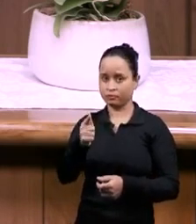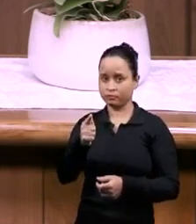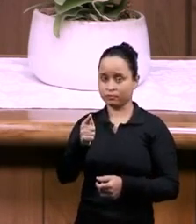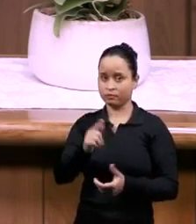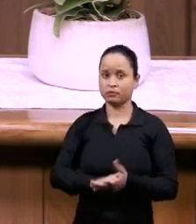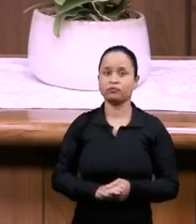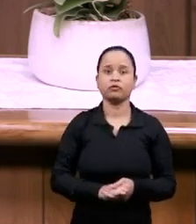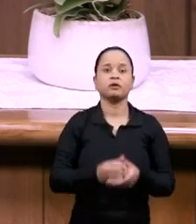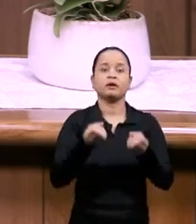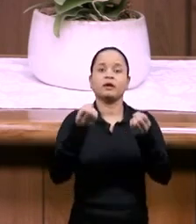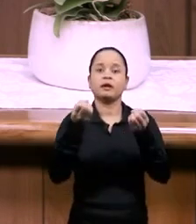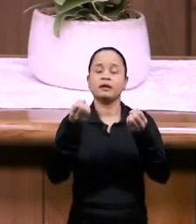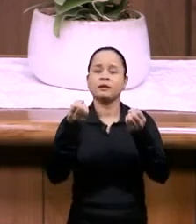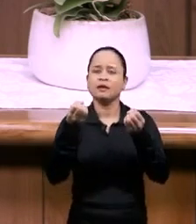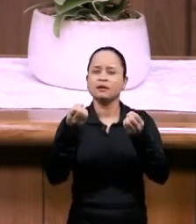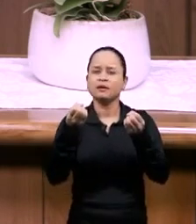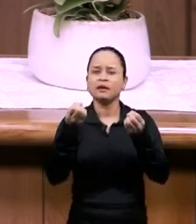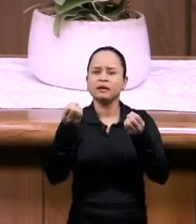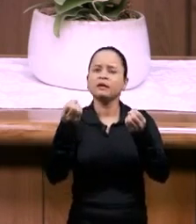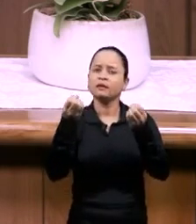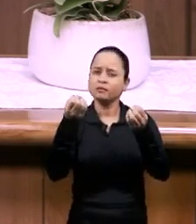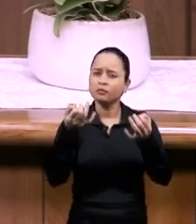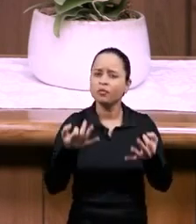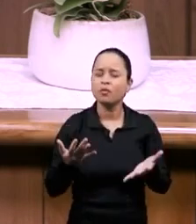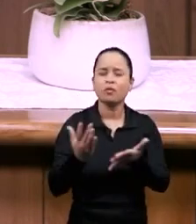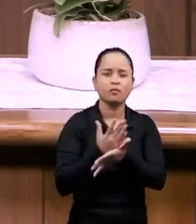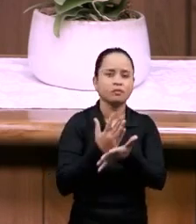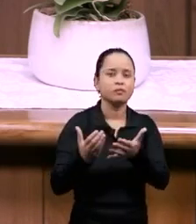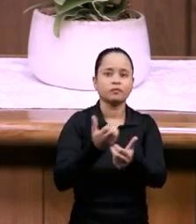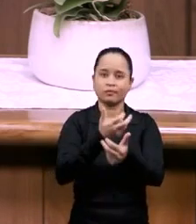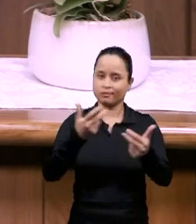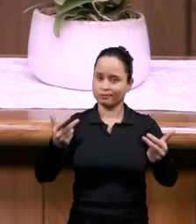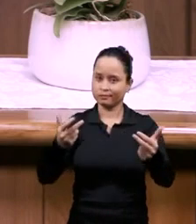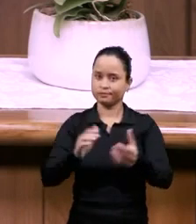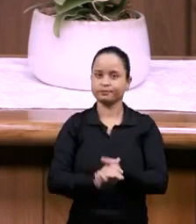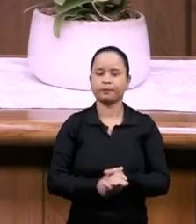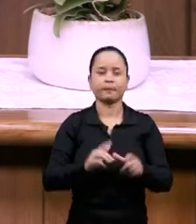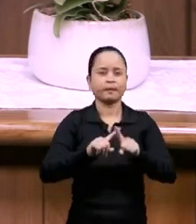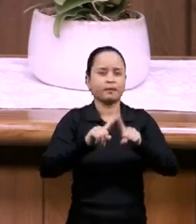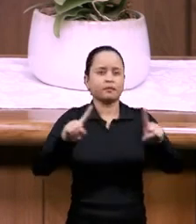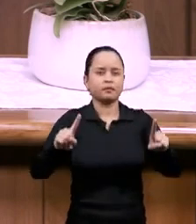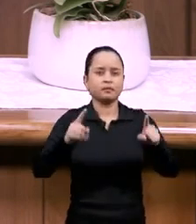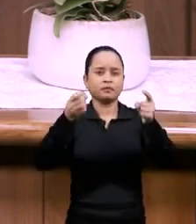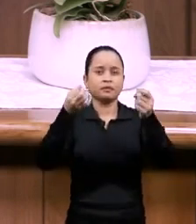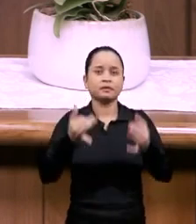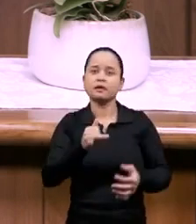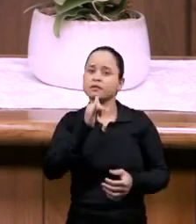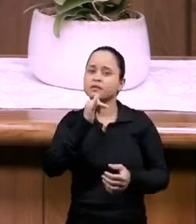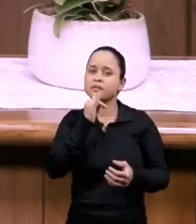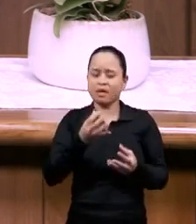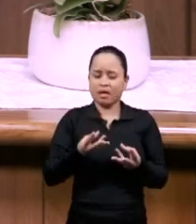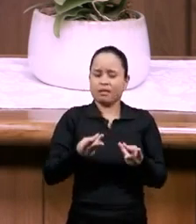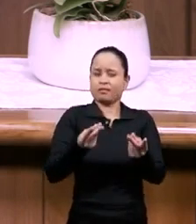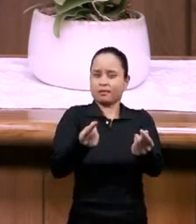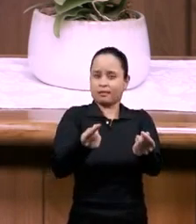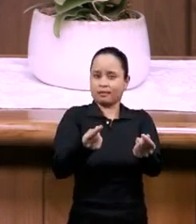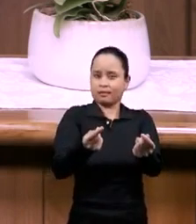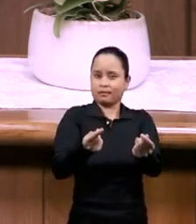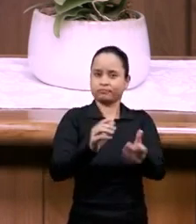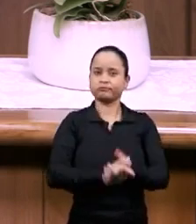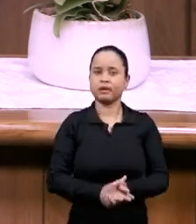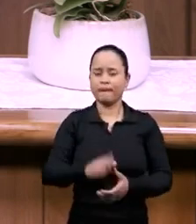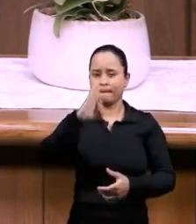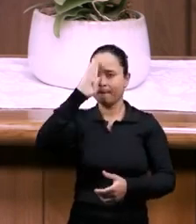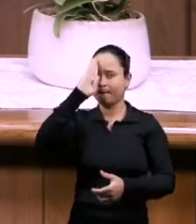to refer to this word of what stayed as the essence of the message. The message, the principal